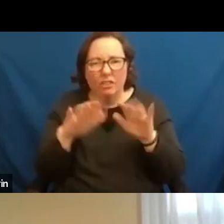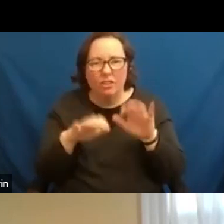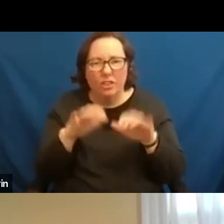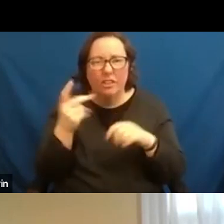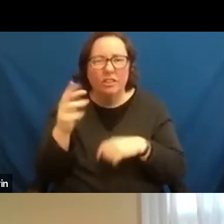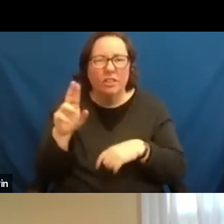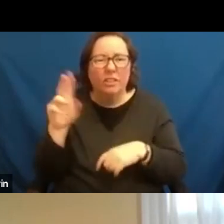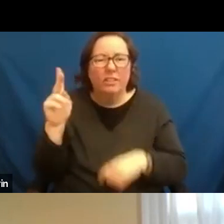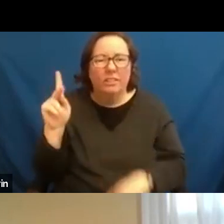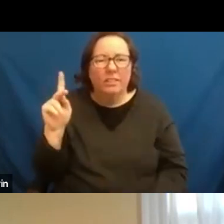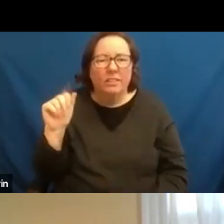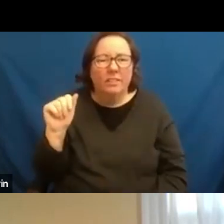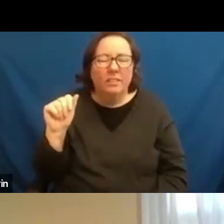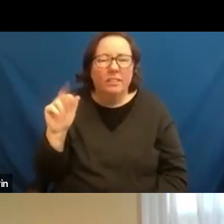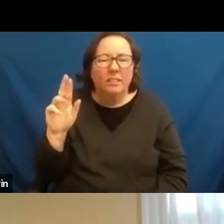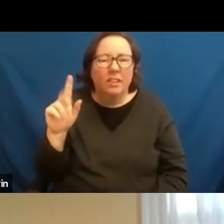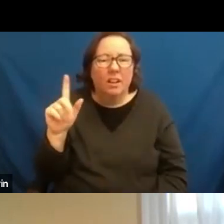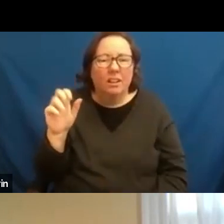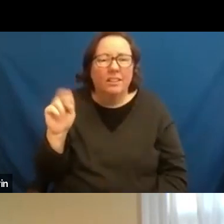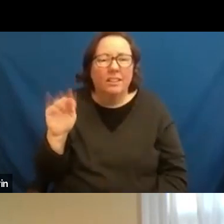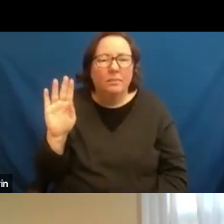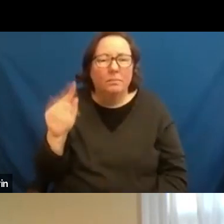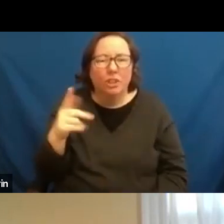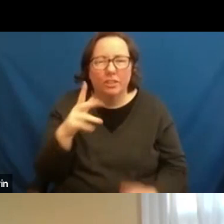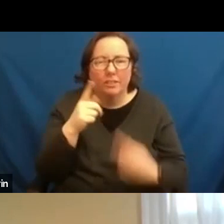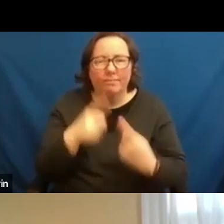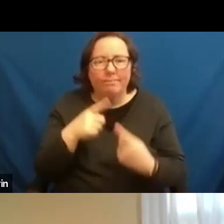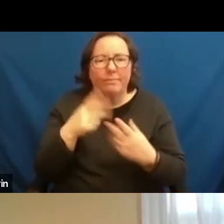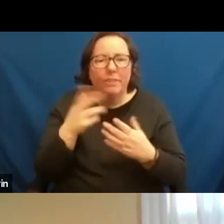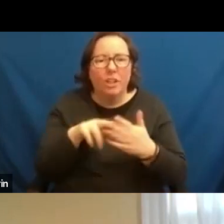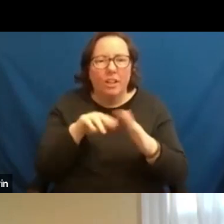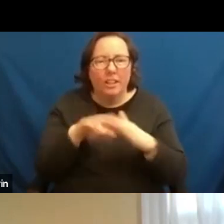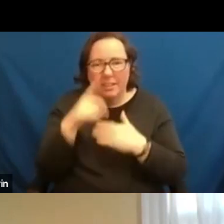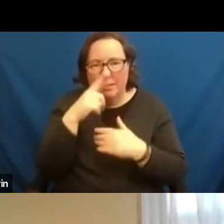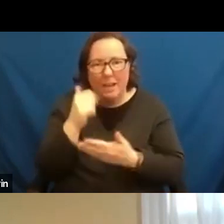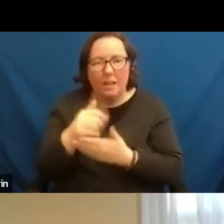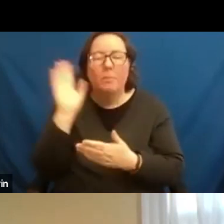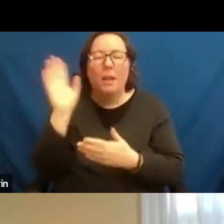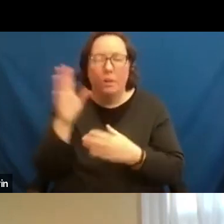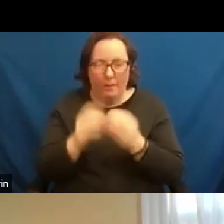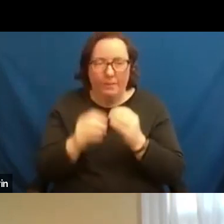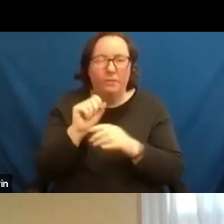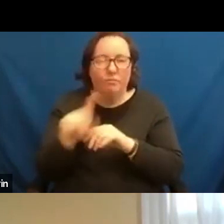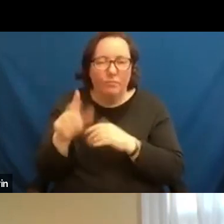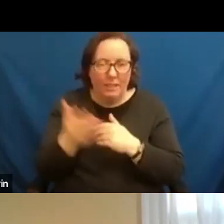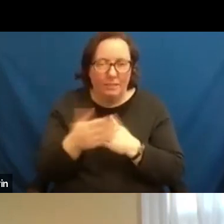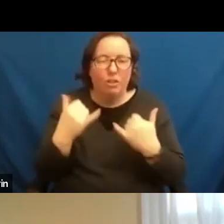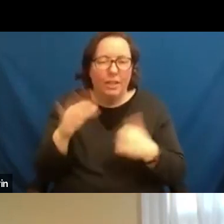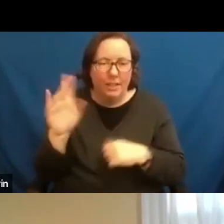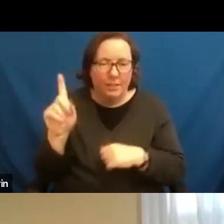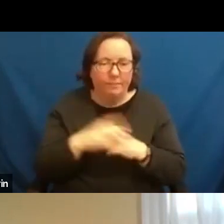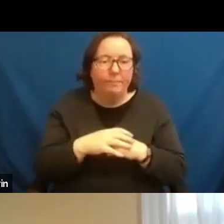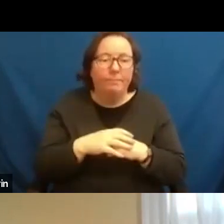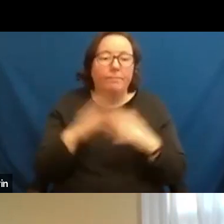be having difficulty logging on. Could you possibly assist him? Yes, I will send him an email right now. Thank